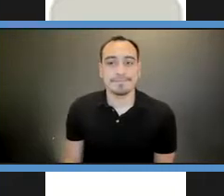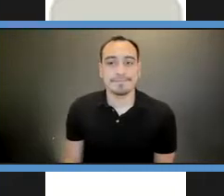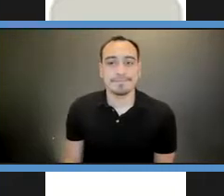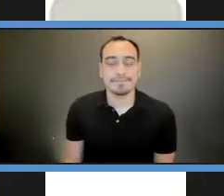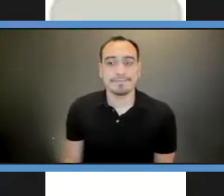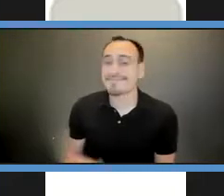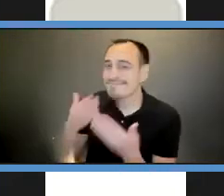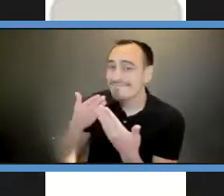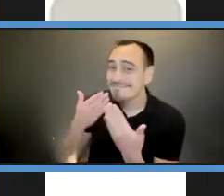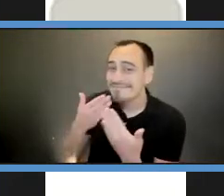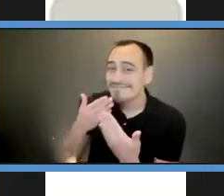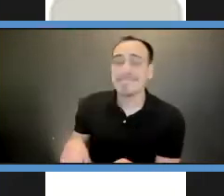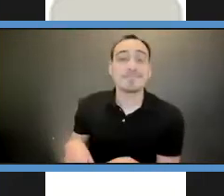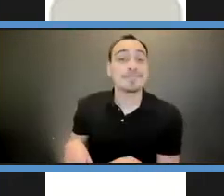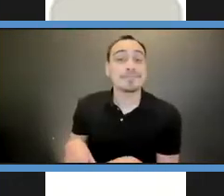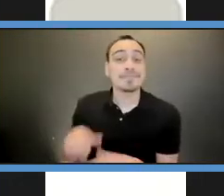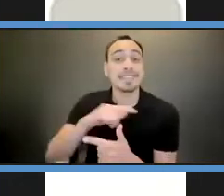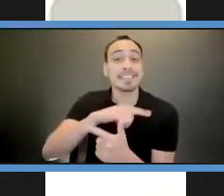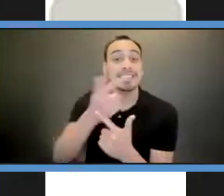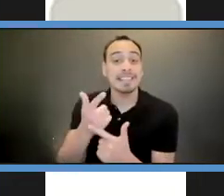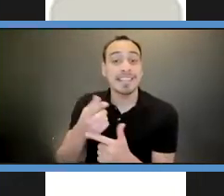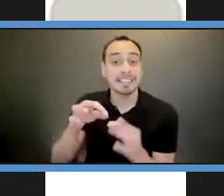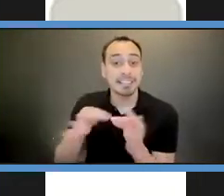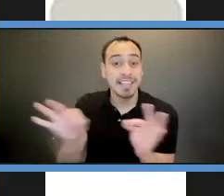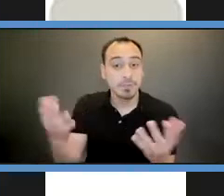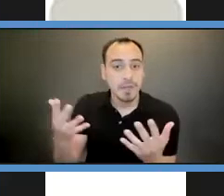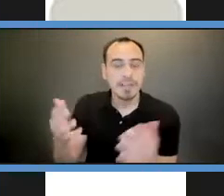Thank you, Frida. Next, we'll do Russian. Alexander.